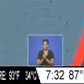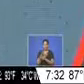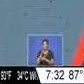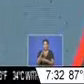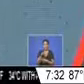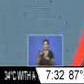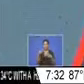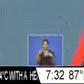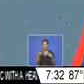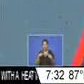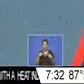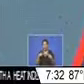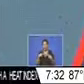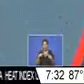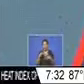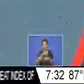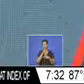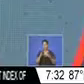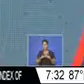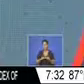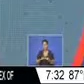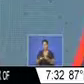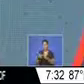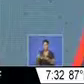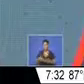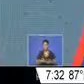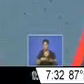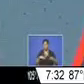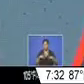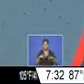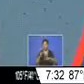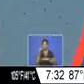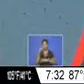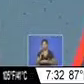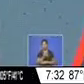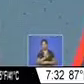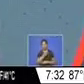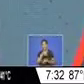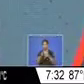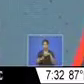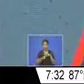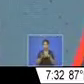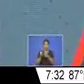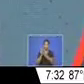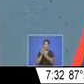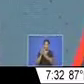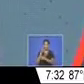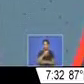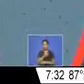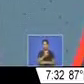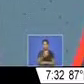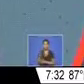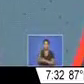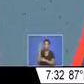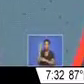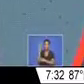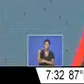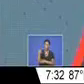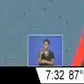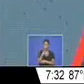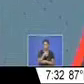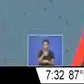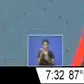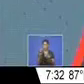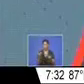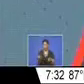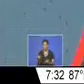You have and continue to lead the way for our young people. I commend you, members past and present,